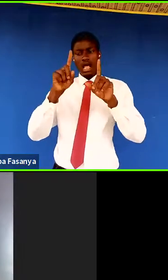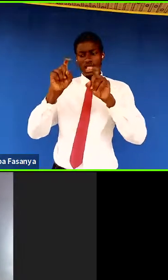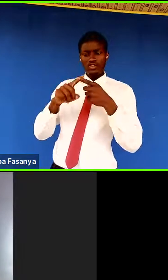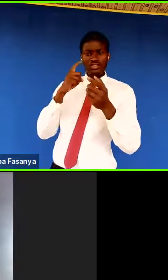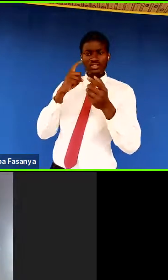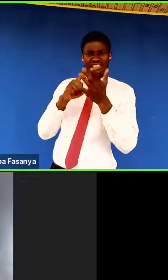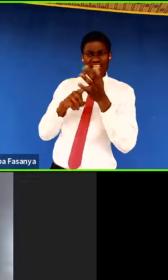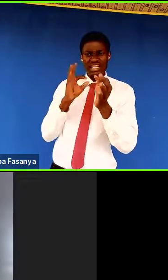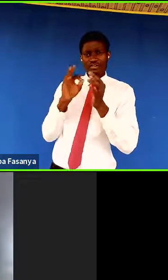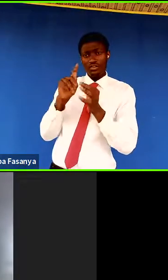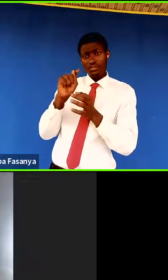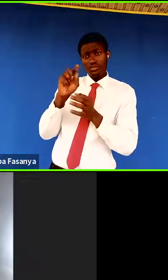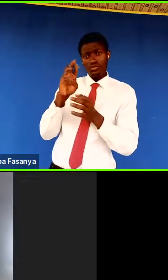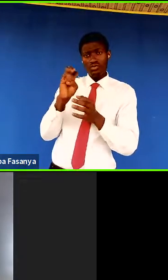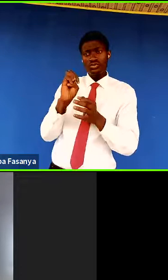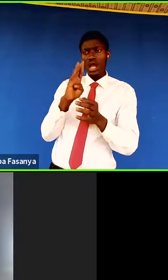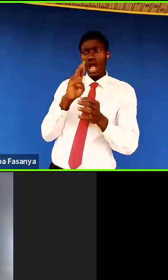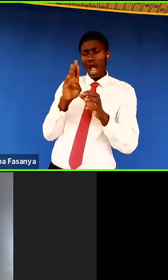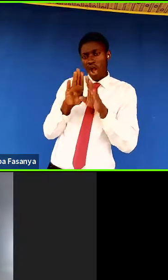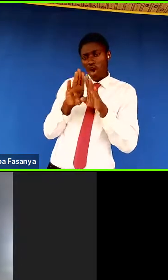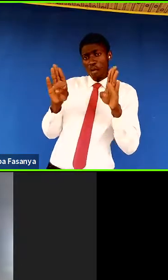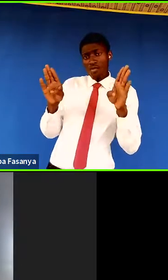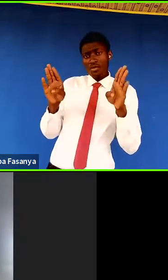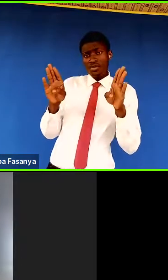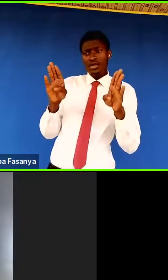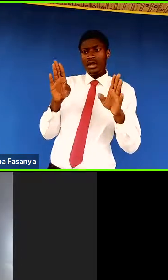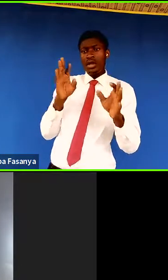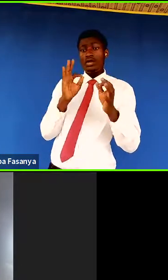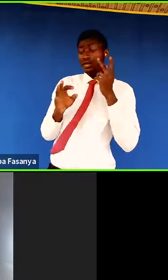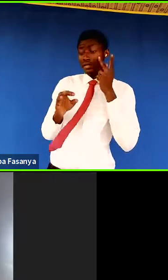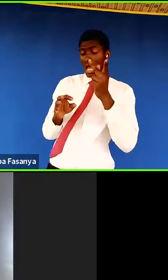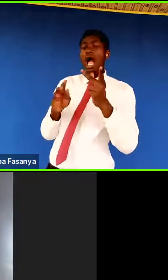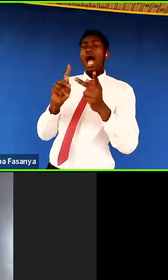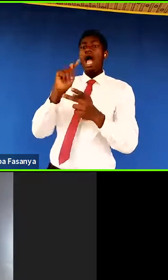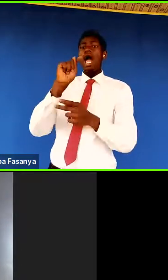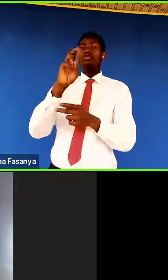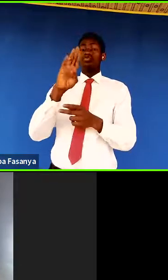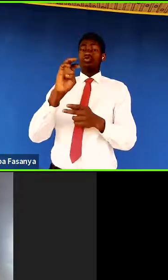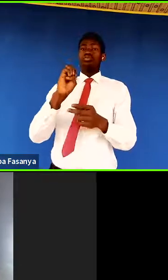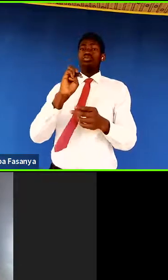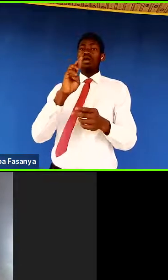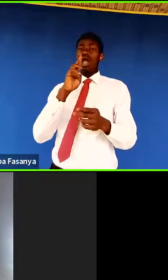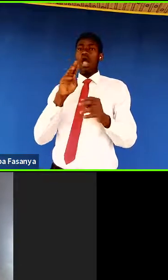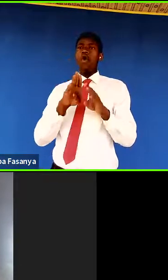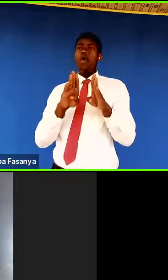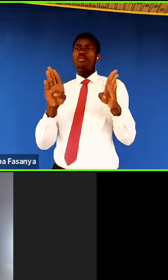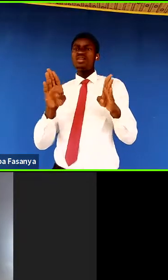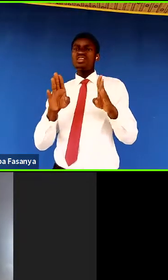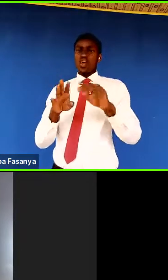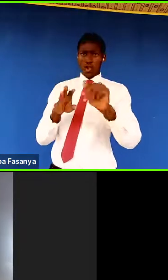when we carry out those tests, we say the tubes are open. And the other one is to check for the hormones,